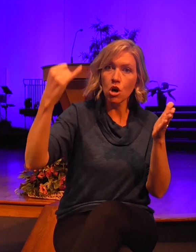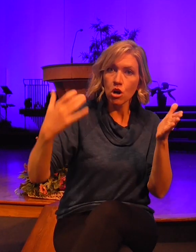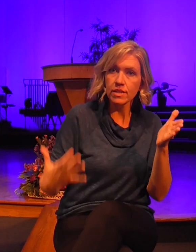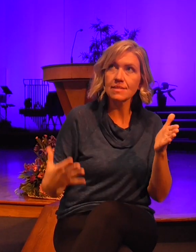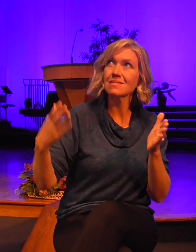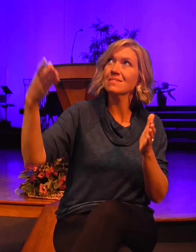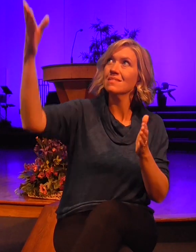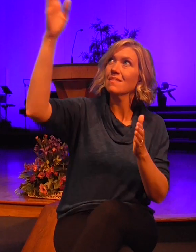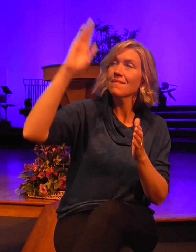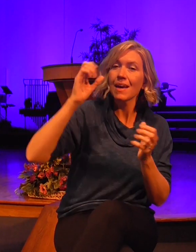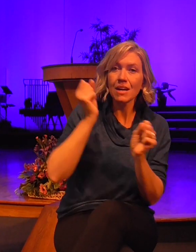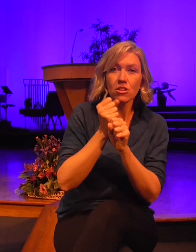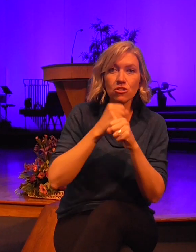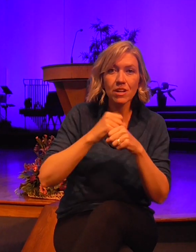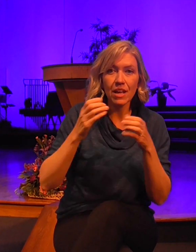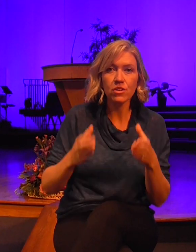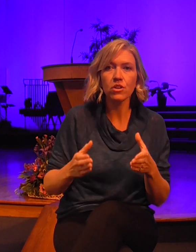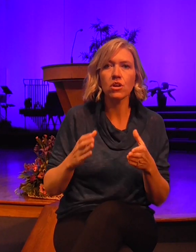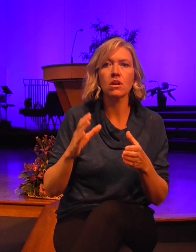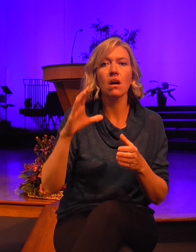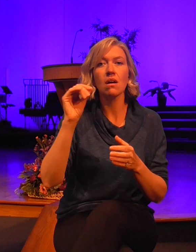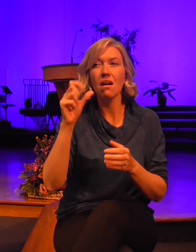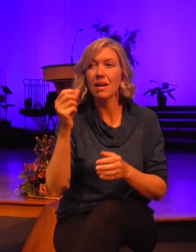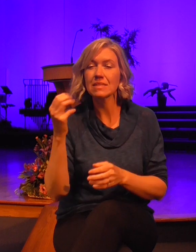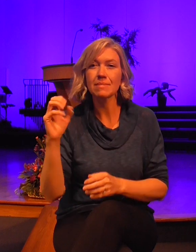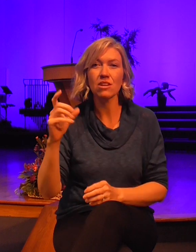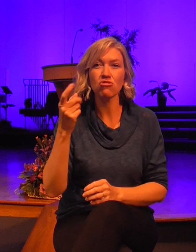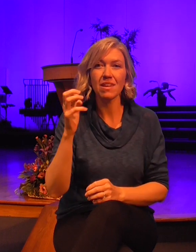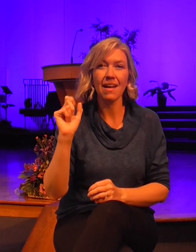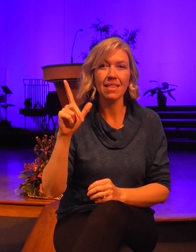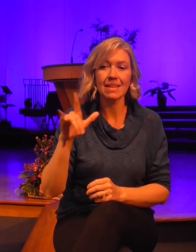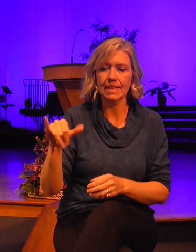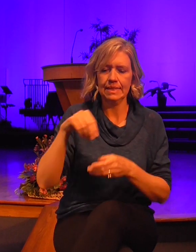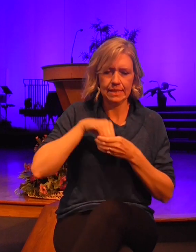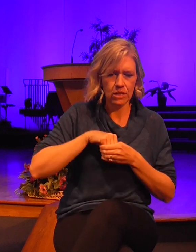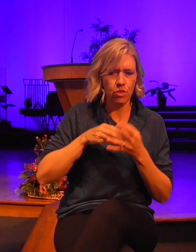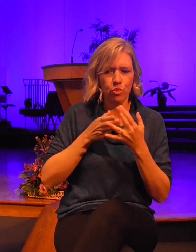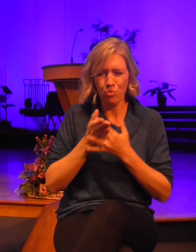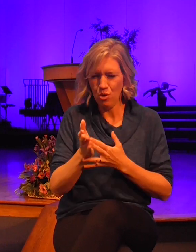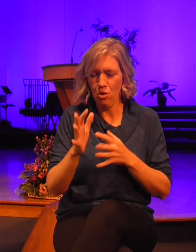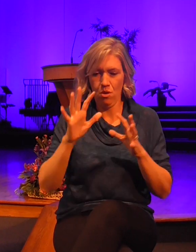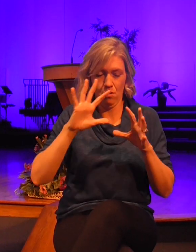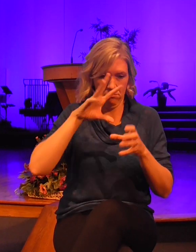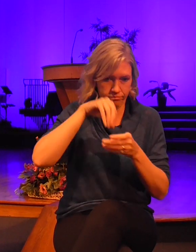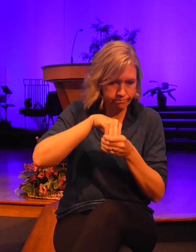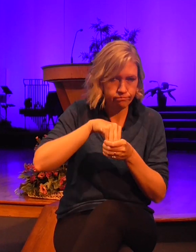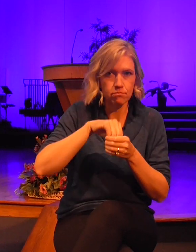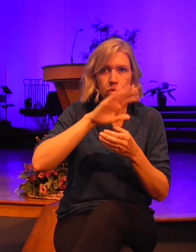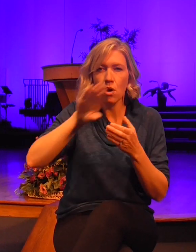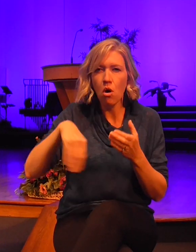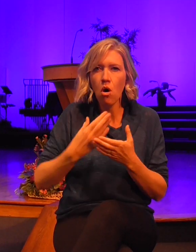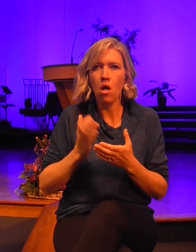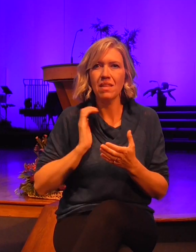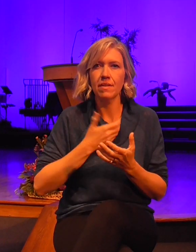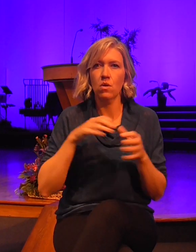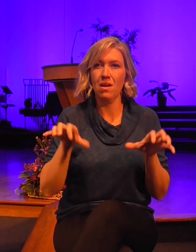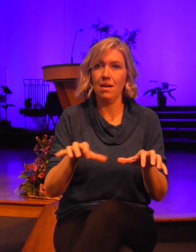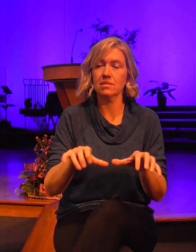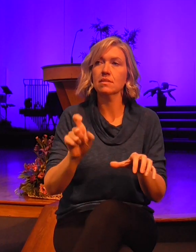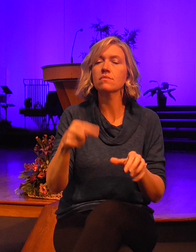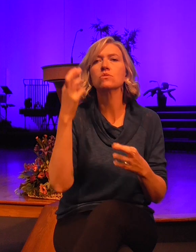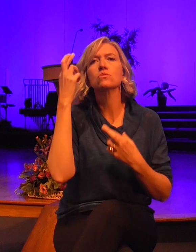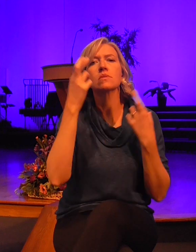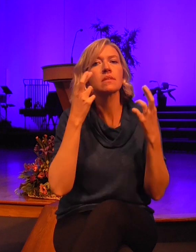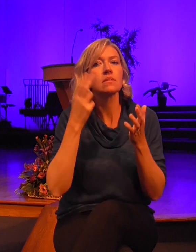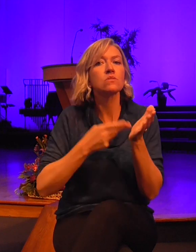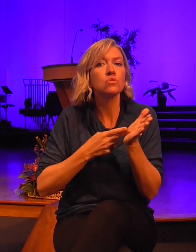creator, the cosmic reality is back of and in and through all of our acts, is to realize the truth which enables us to